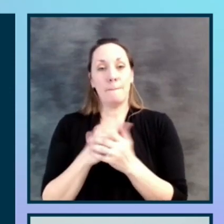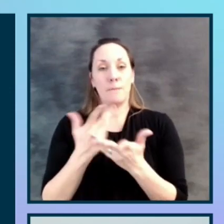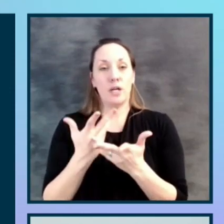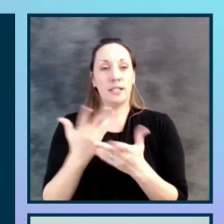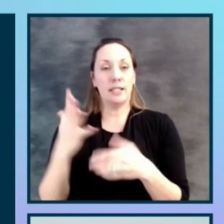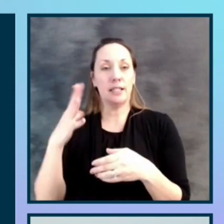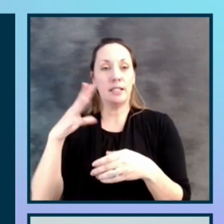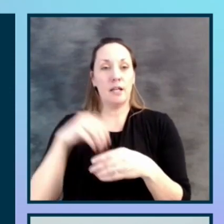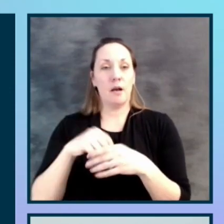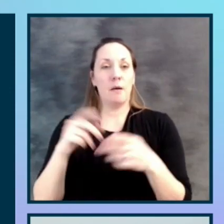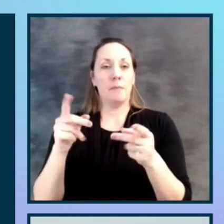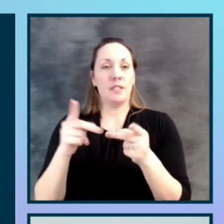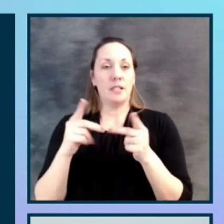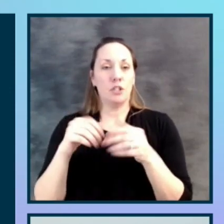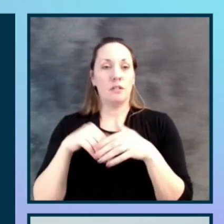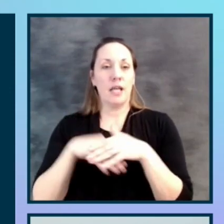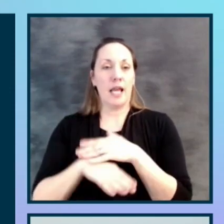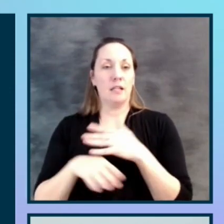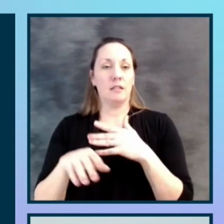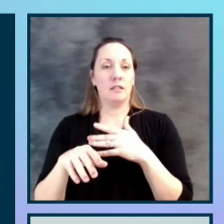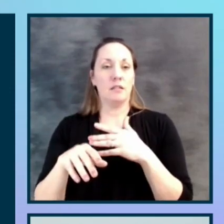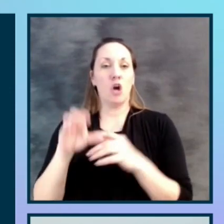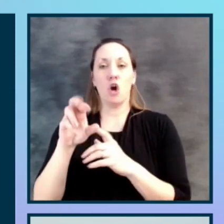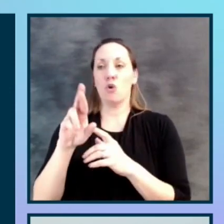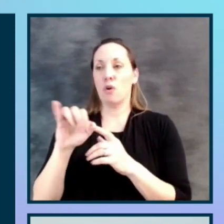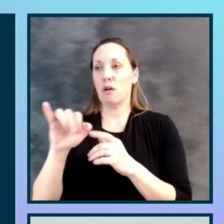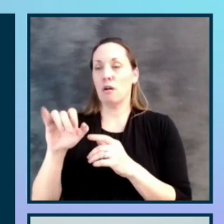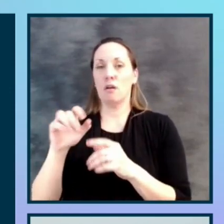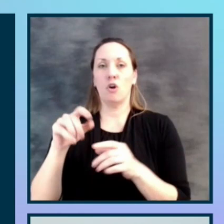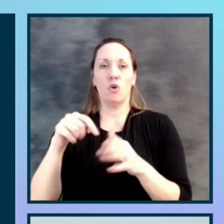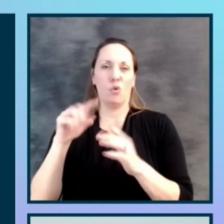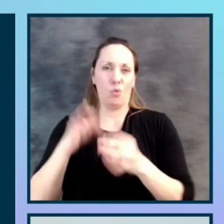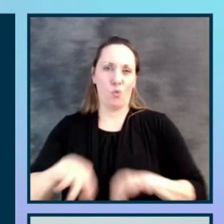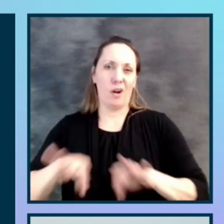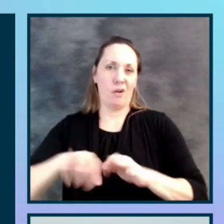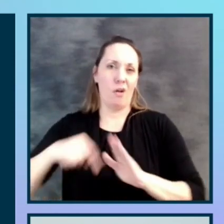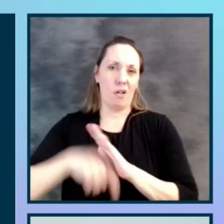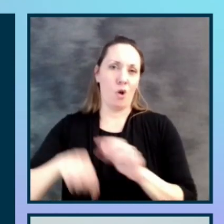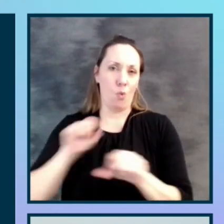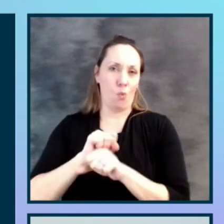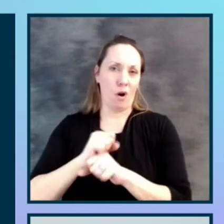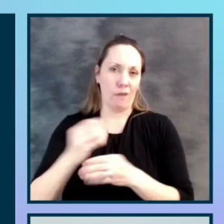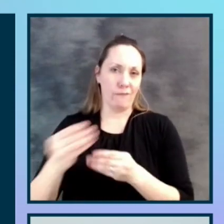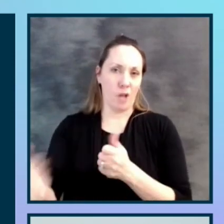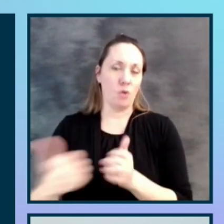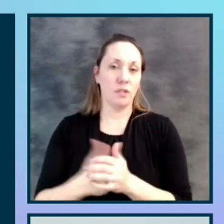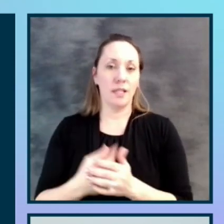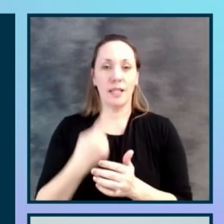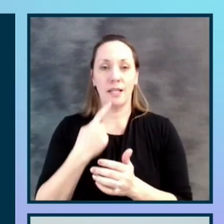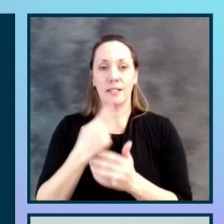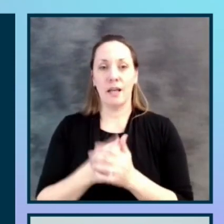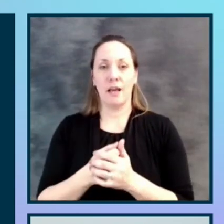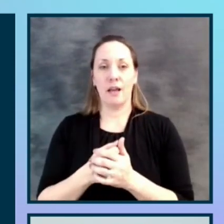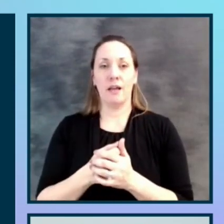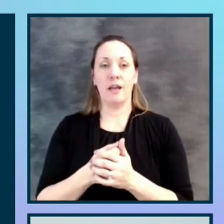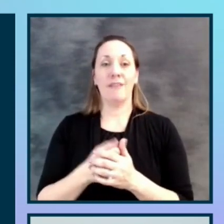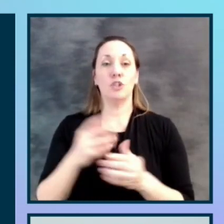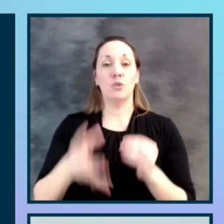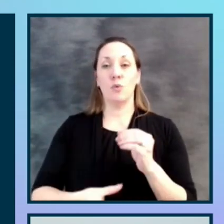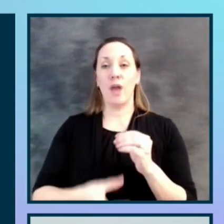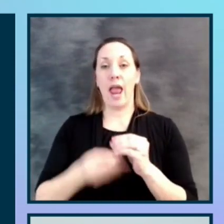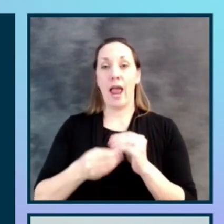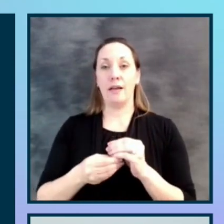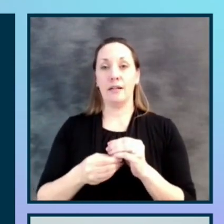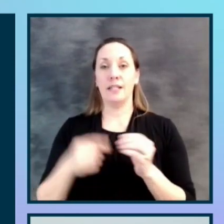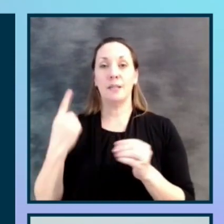business critical workflows. Let's take an example where add to cart button in a shopping website is not accessible